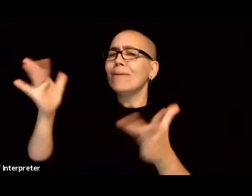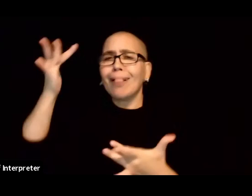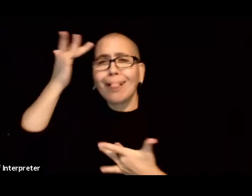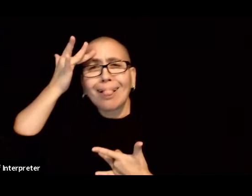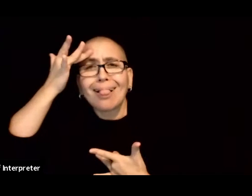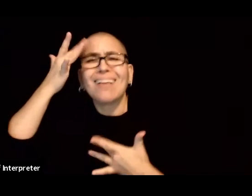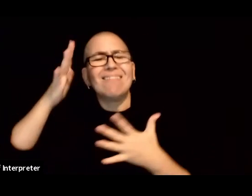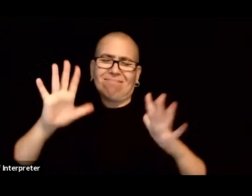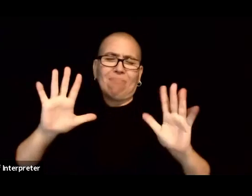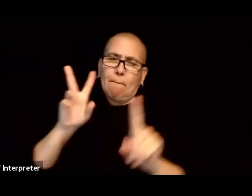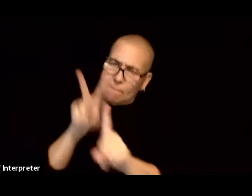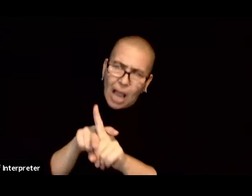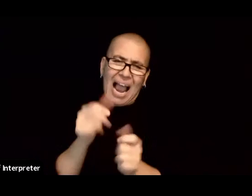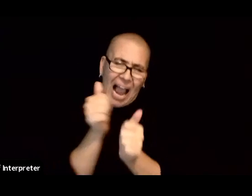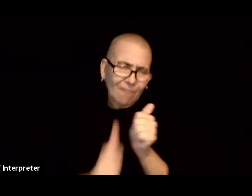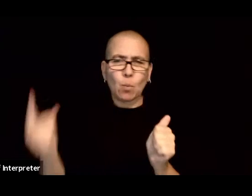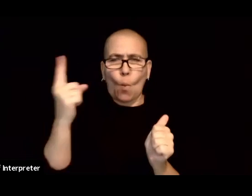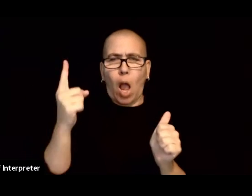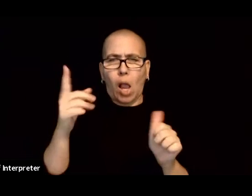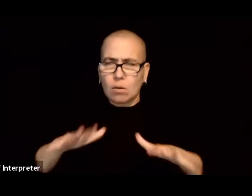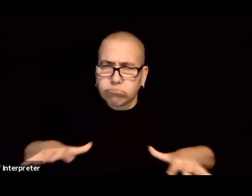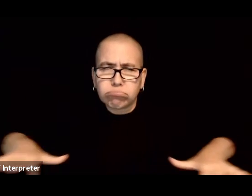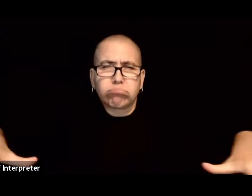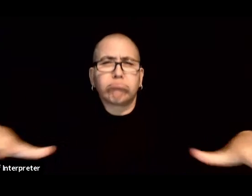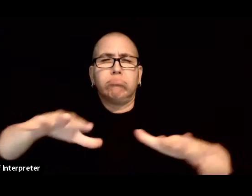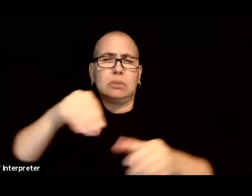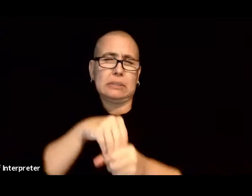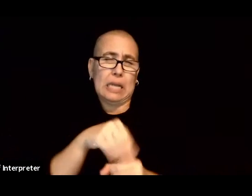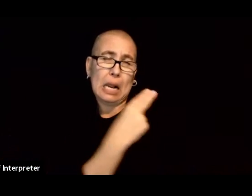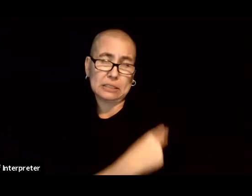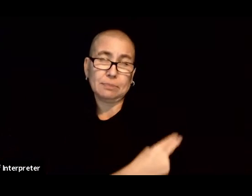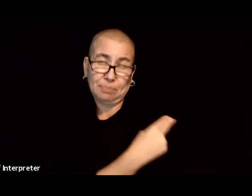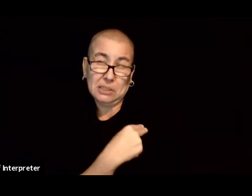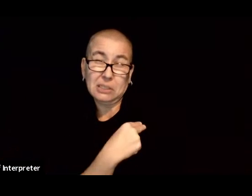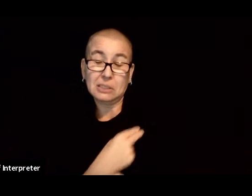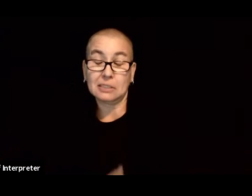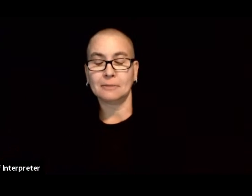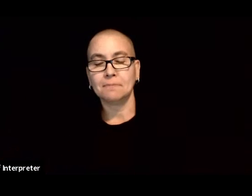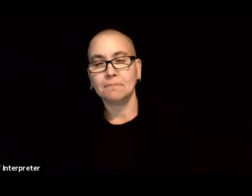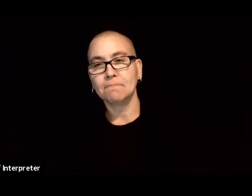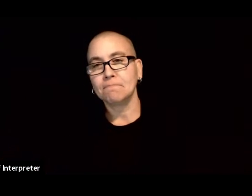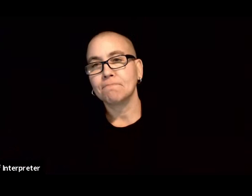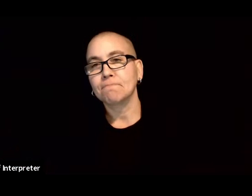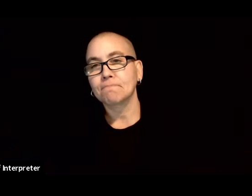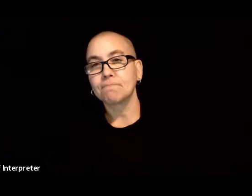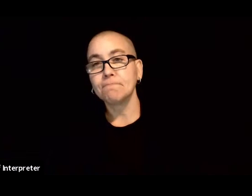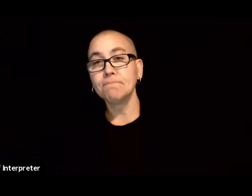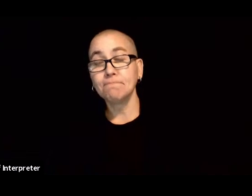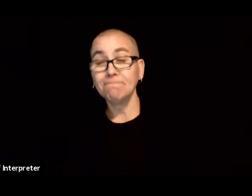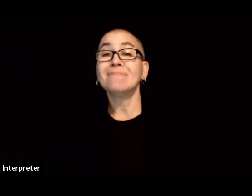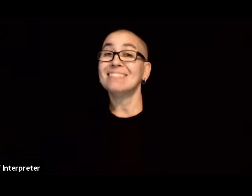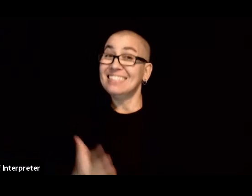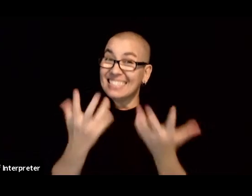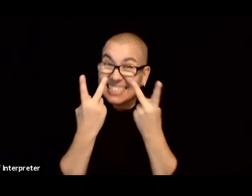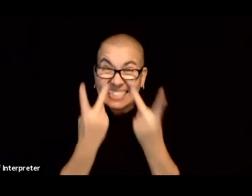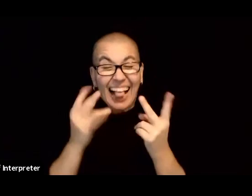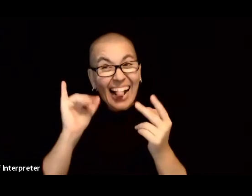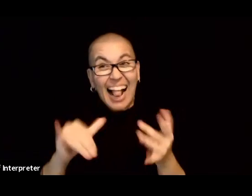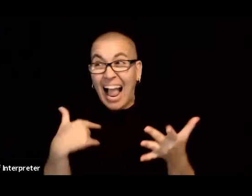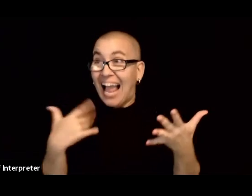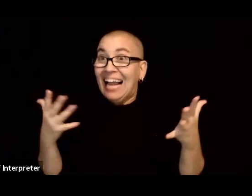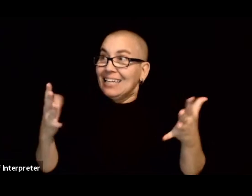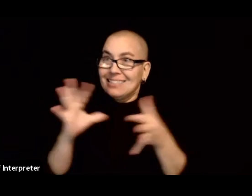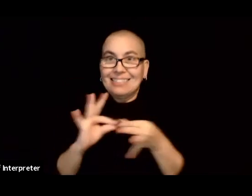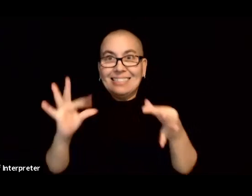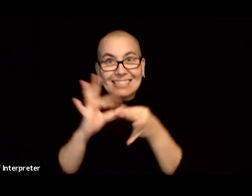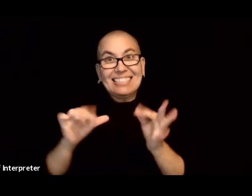continuum of capability that they have, which is again why we urge people to understand that the